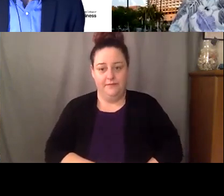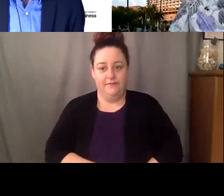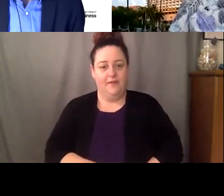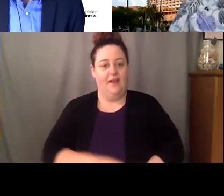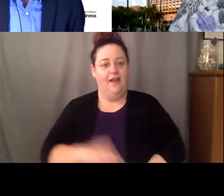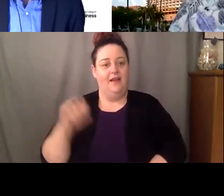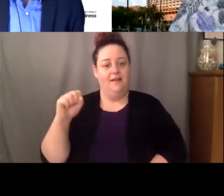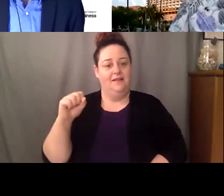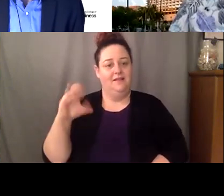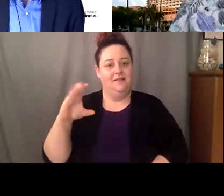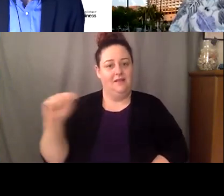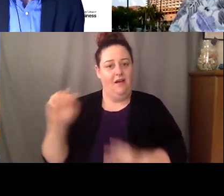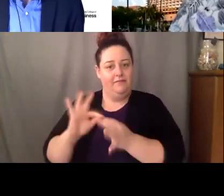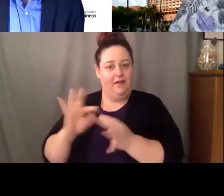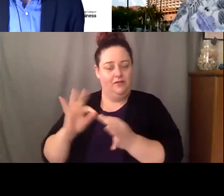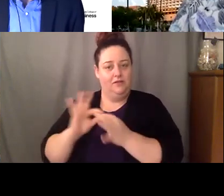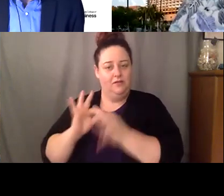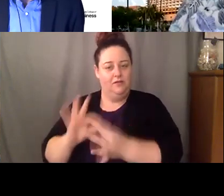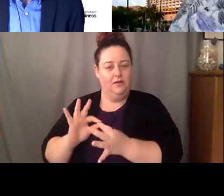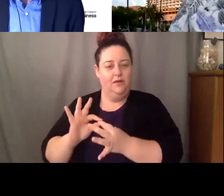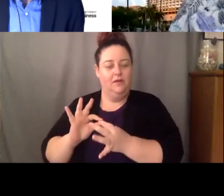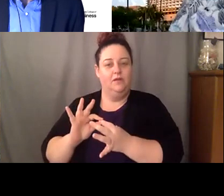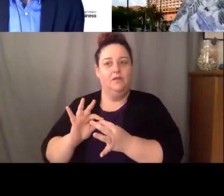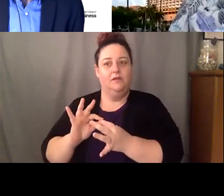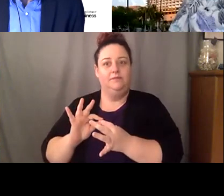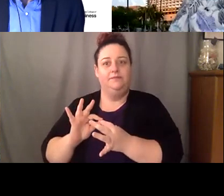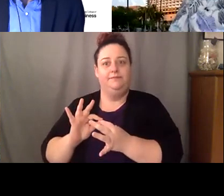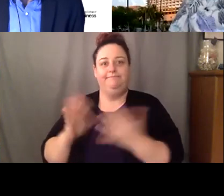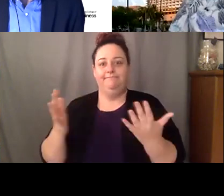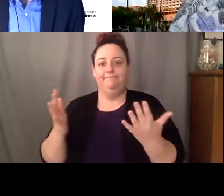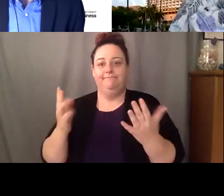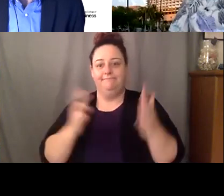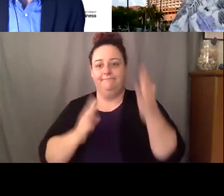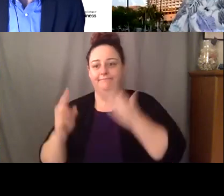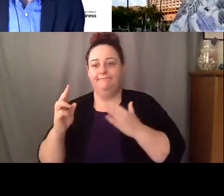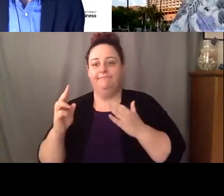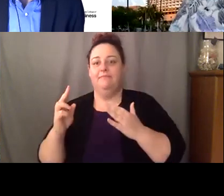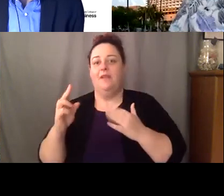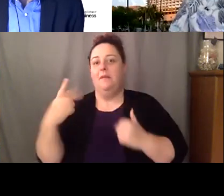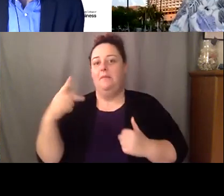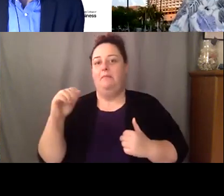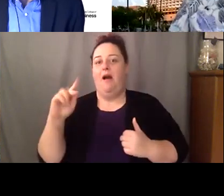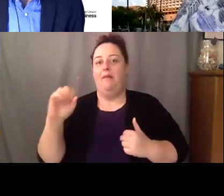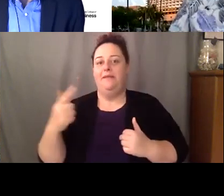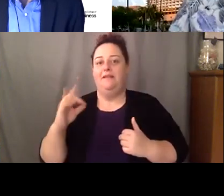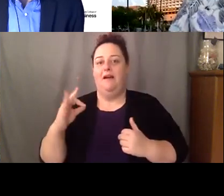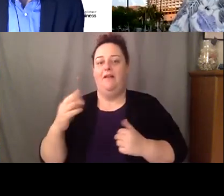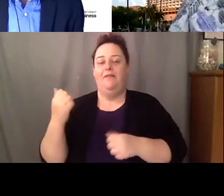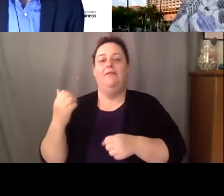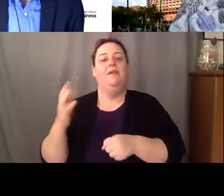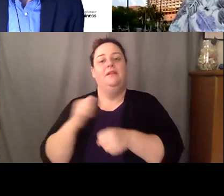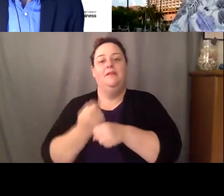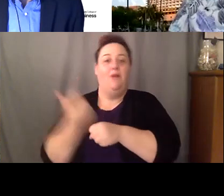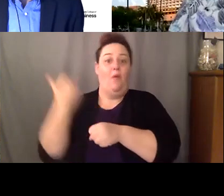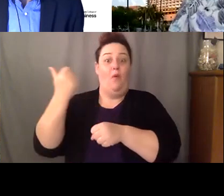Scott's point about the coming, hopefully, popping of the cork here and getting back to our